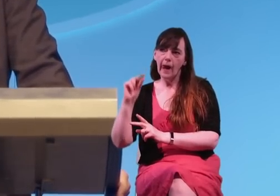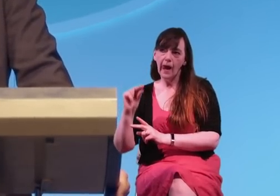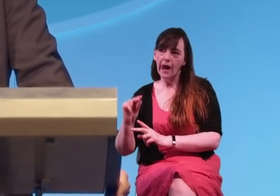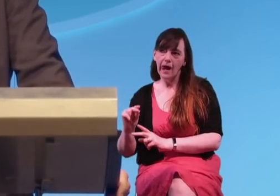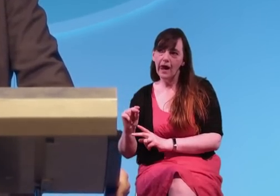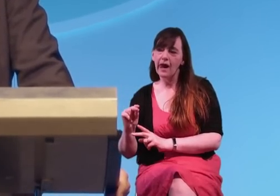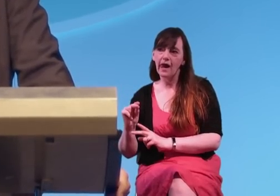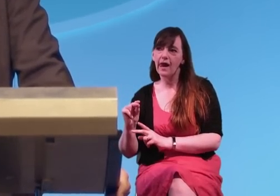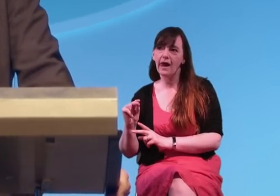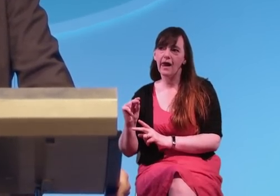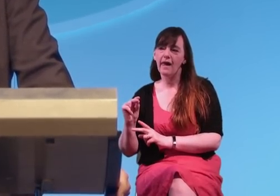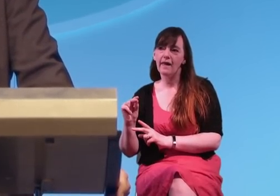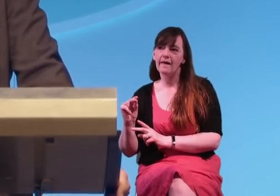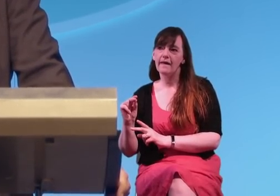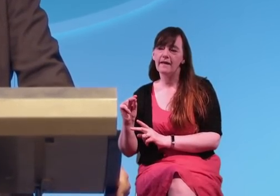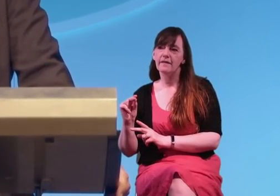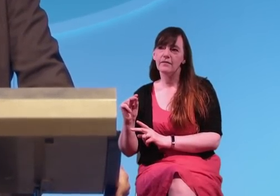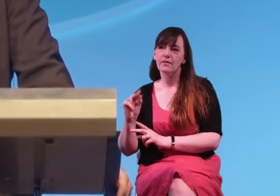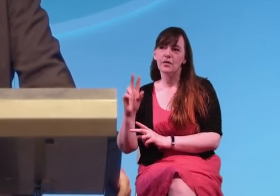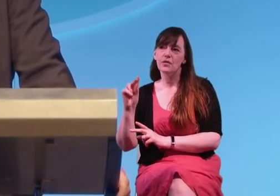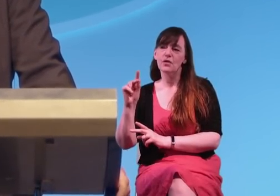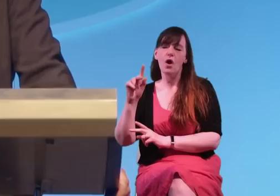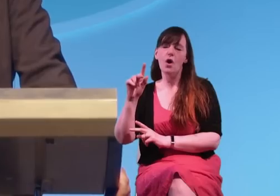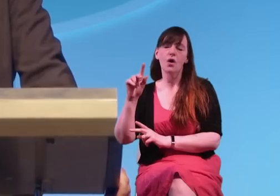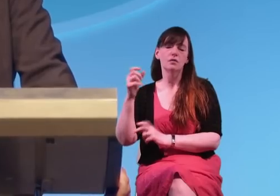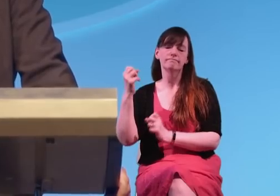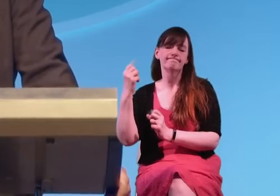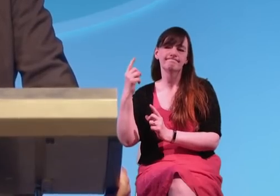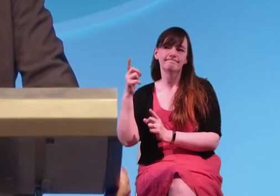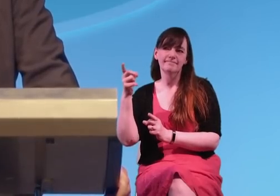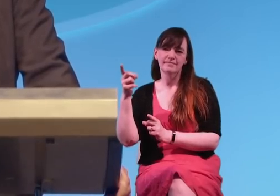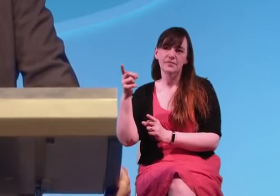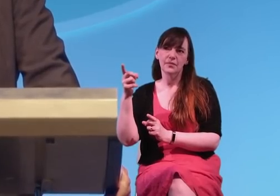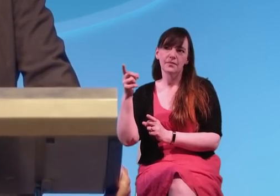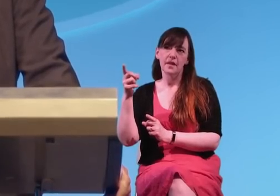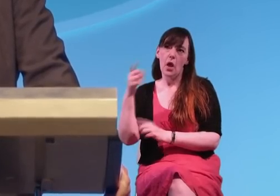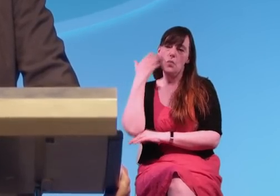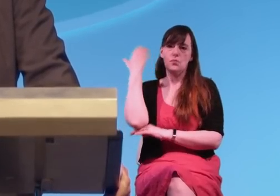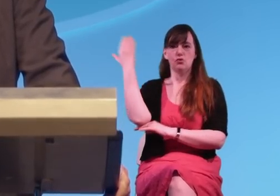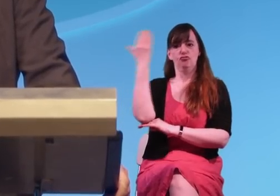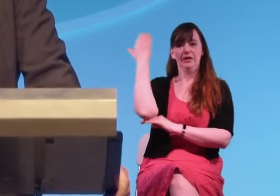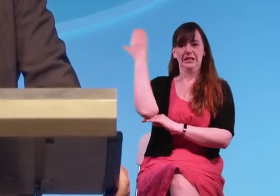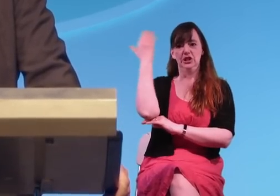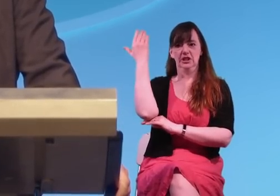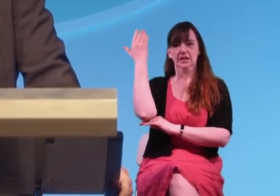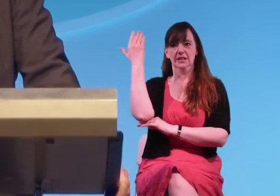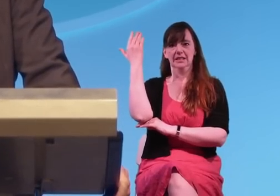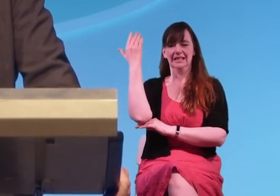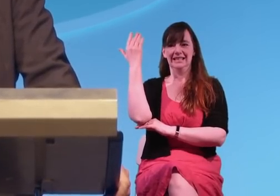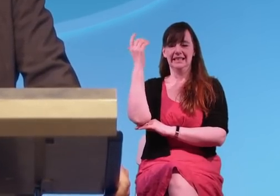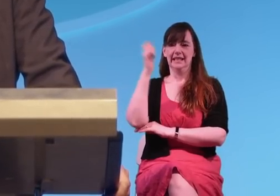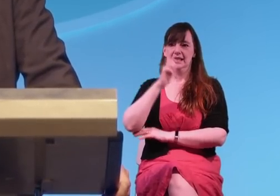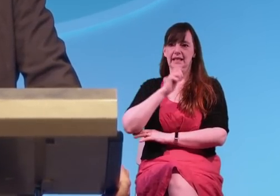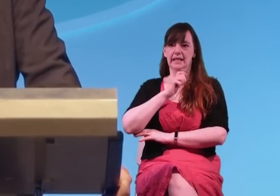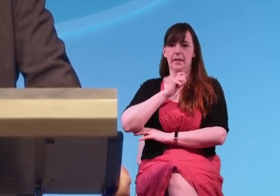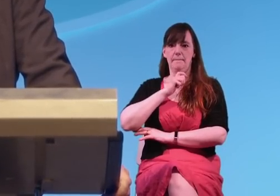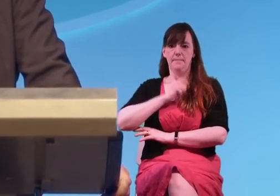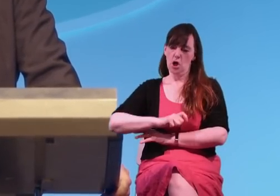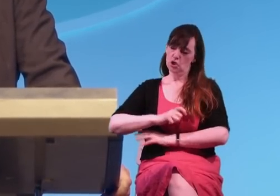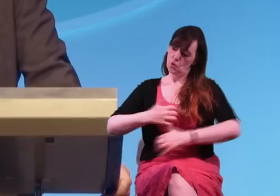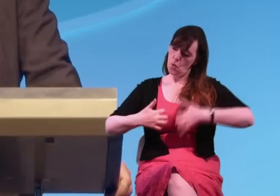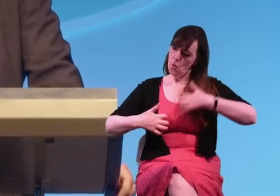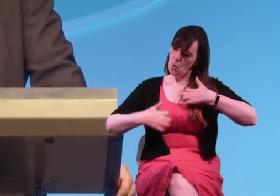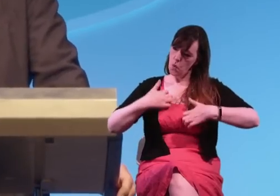the Westminster professor, and he said, no, you haven't got it at all. He said, preaching is a personal,